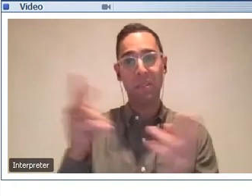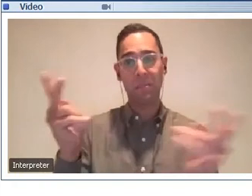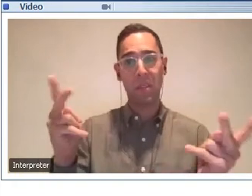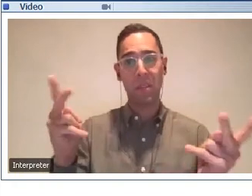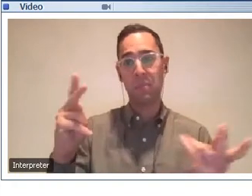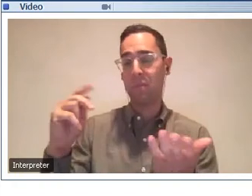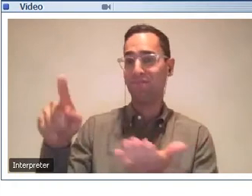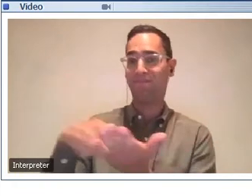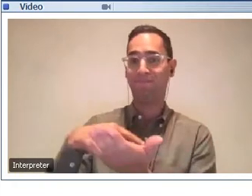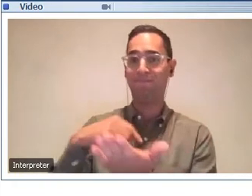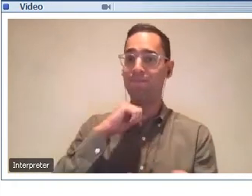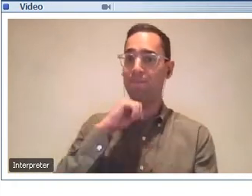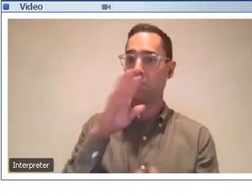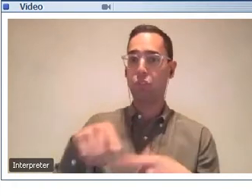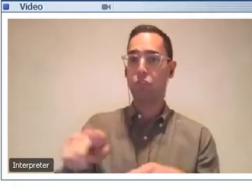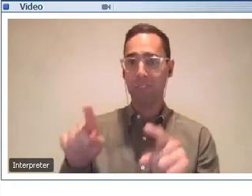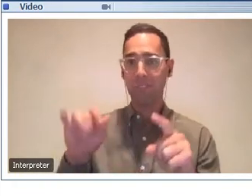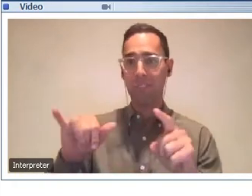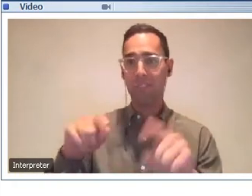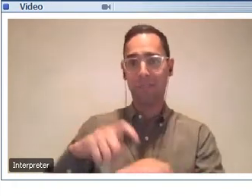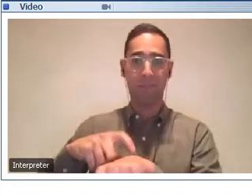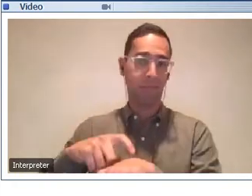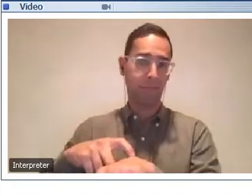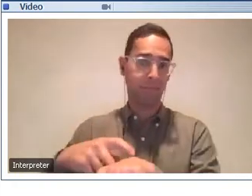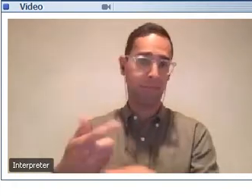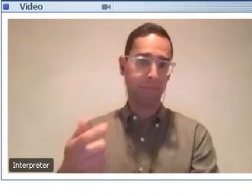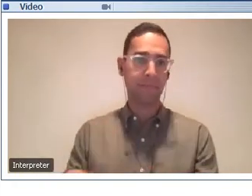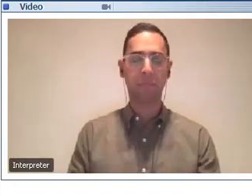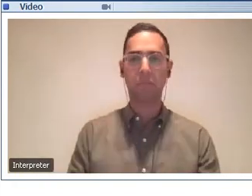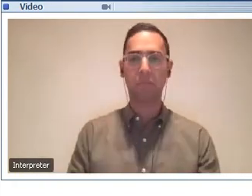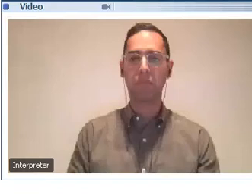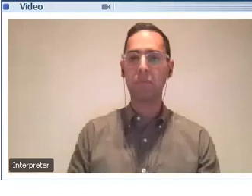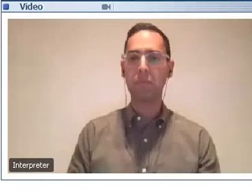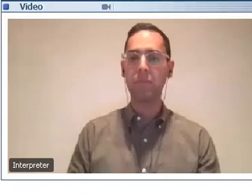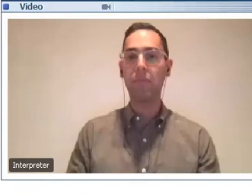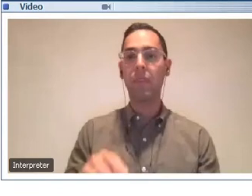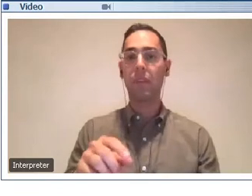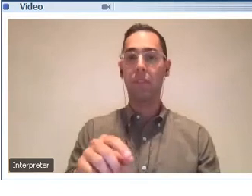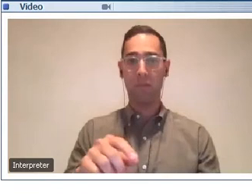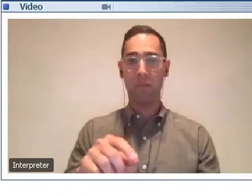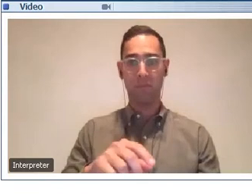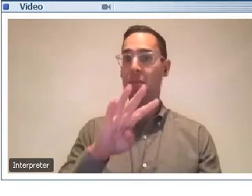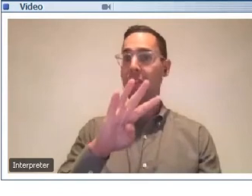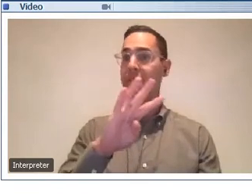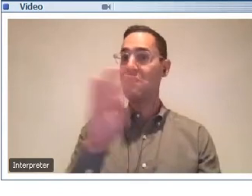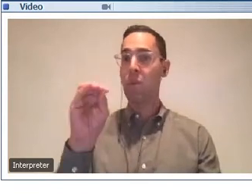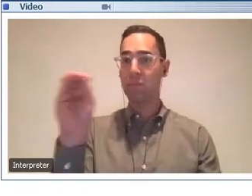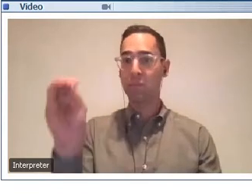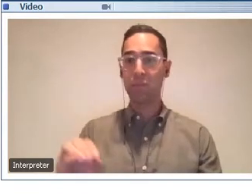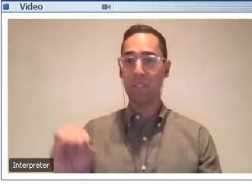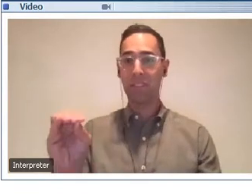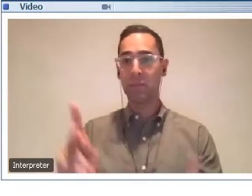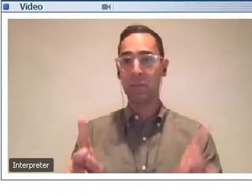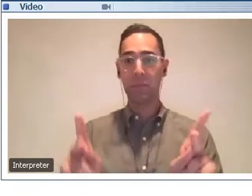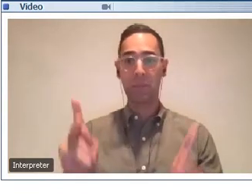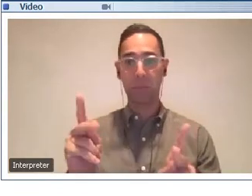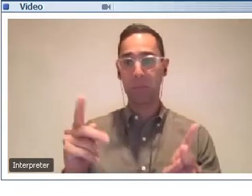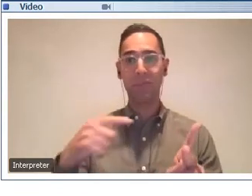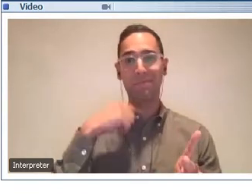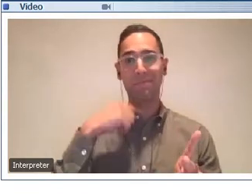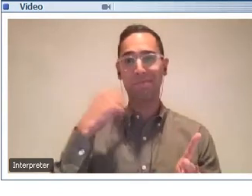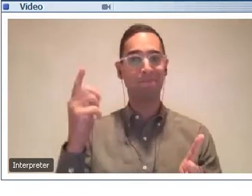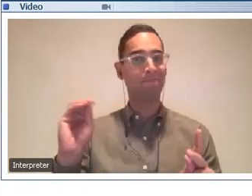they are taking that leave. Roughly 2 in 5 workers report that they have no access to paid leave, and only 1 in